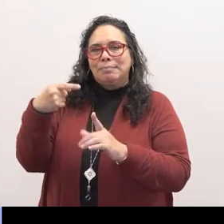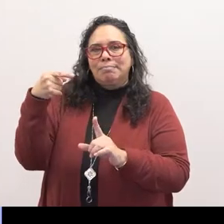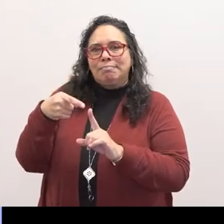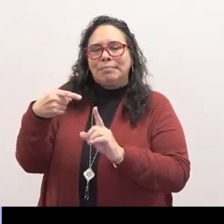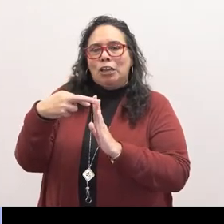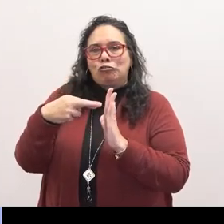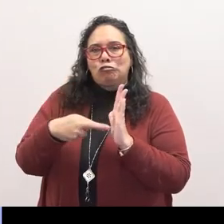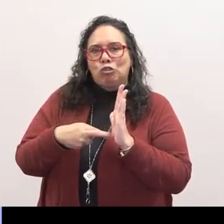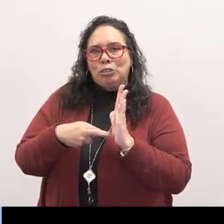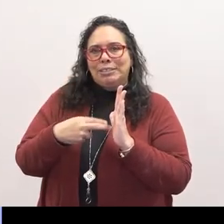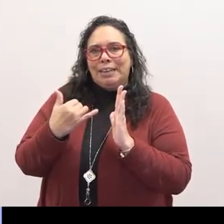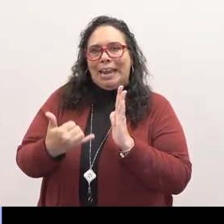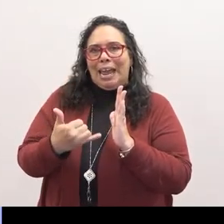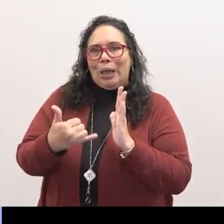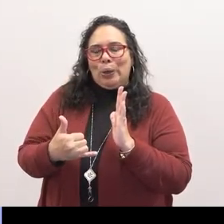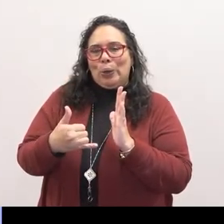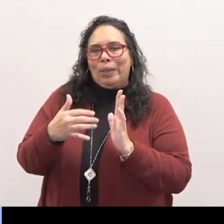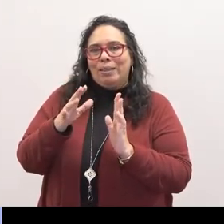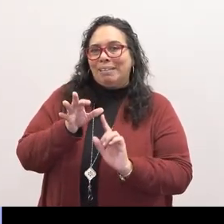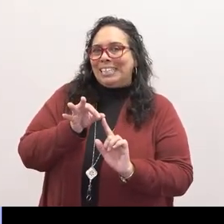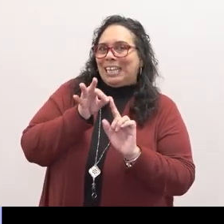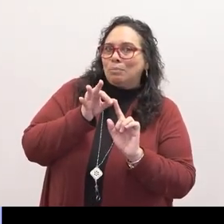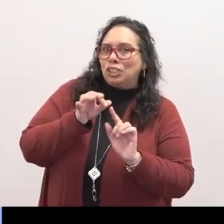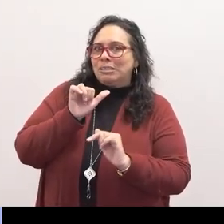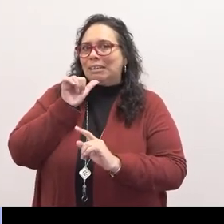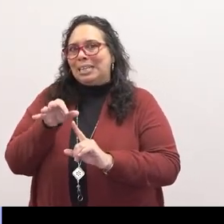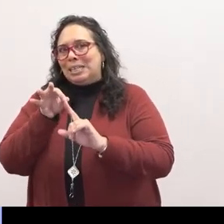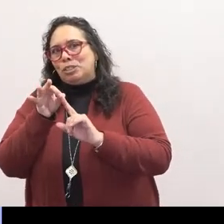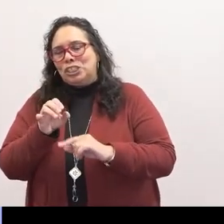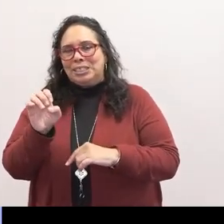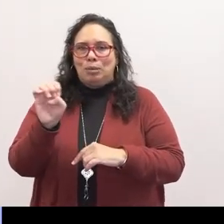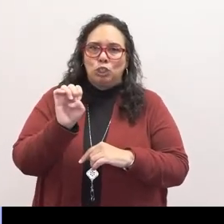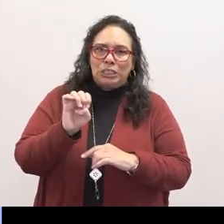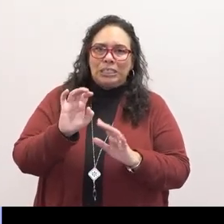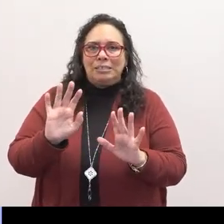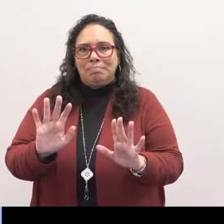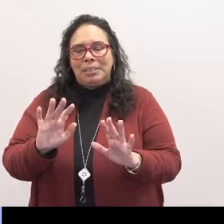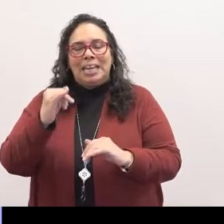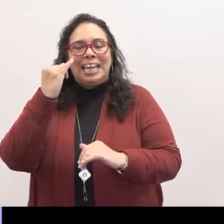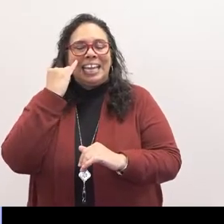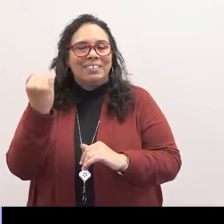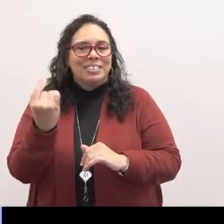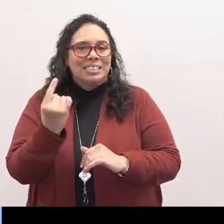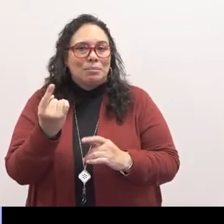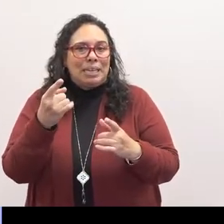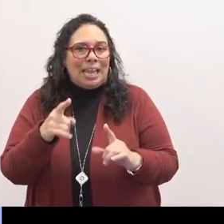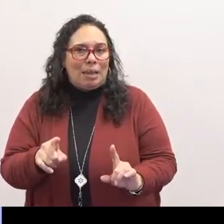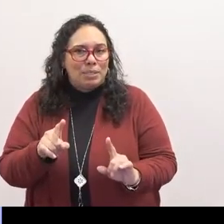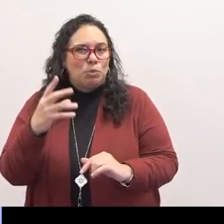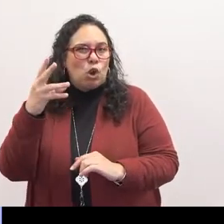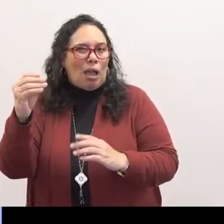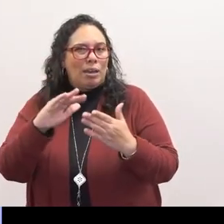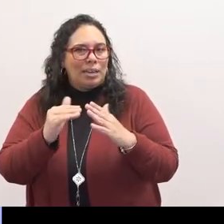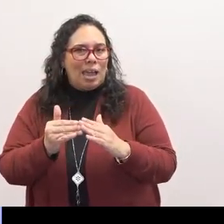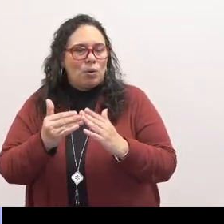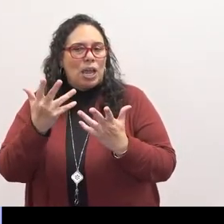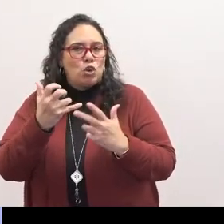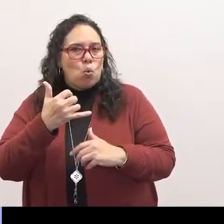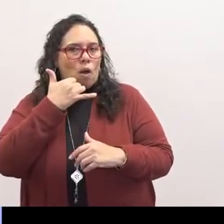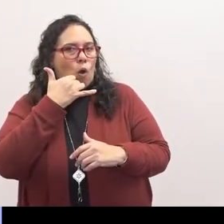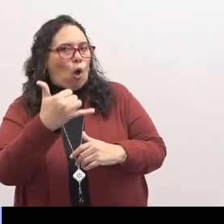apply and there are certain exceptions now and certain emergencies. So if something happens where you want to teleconference